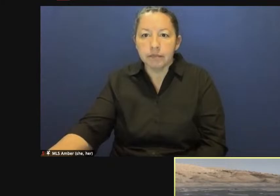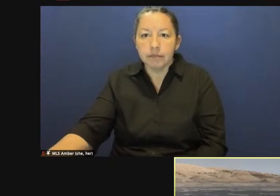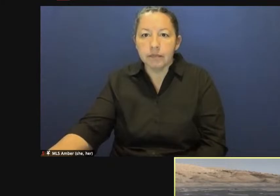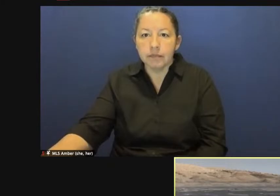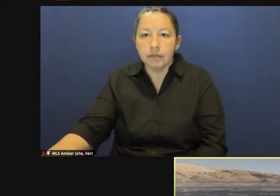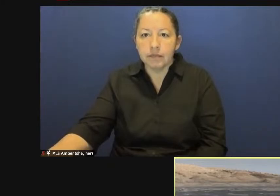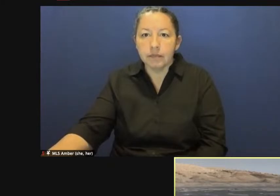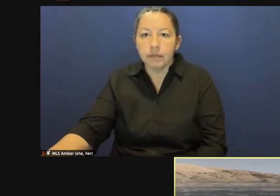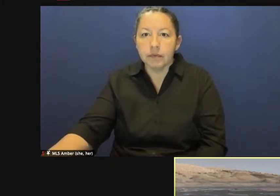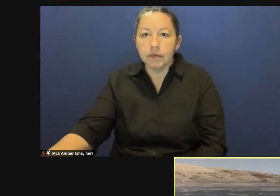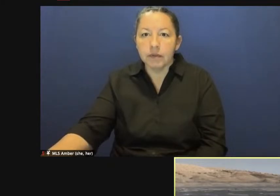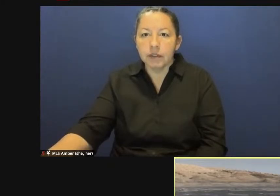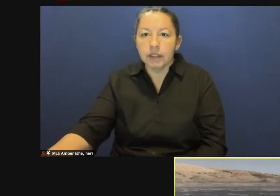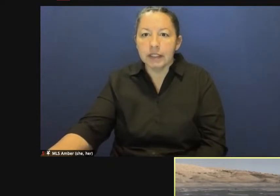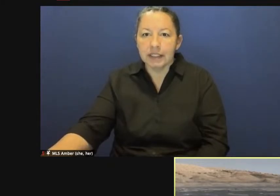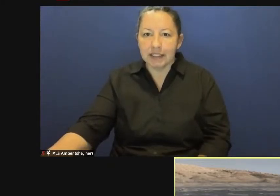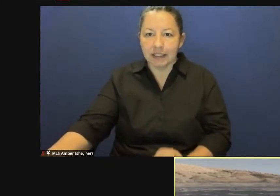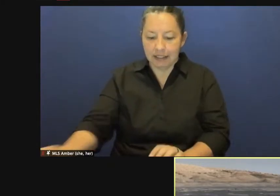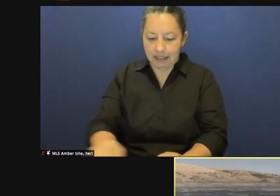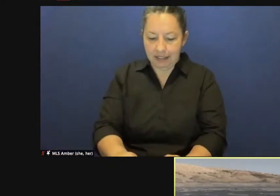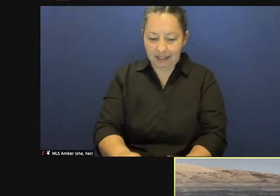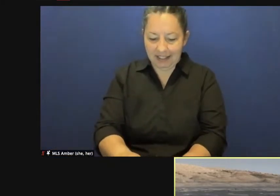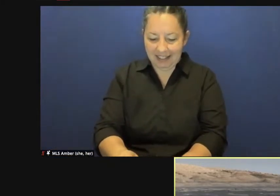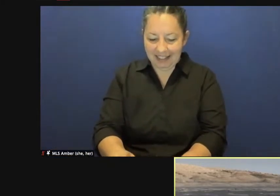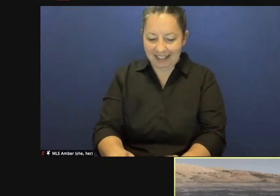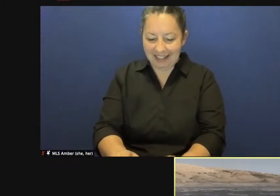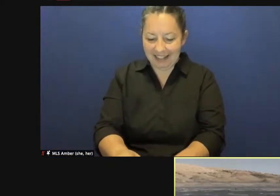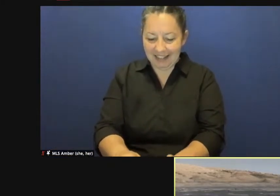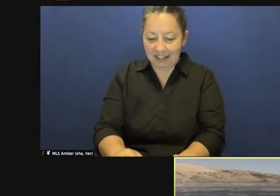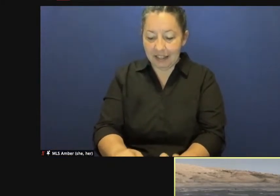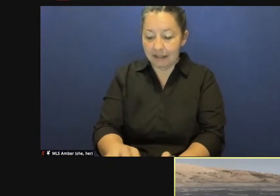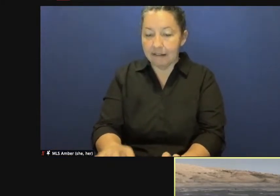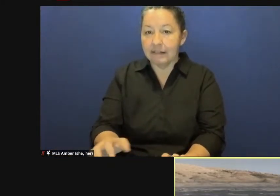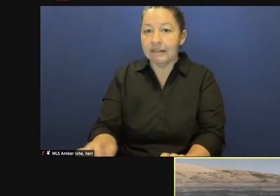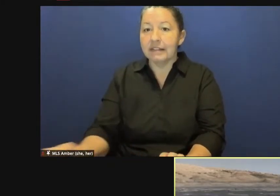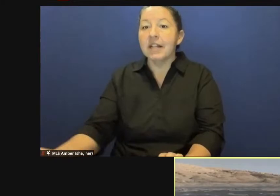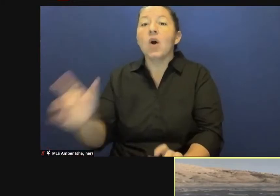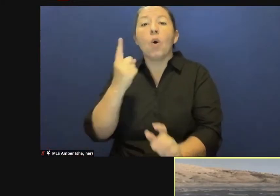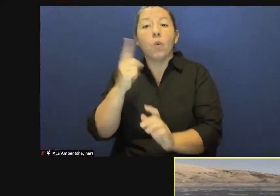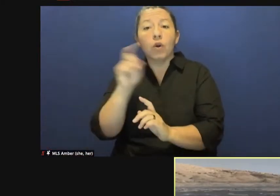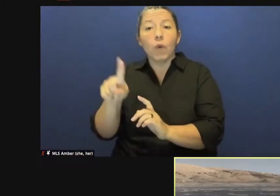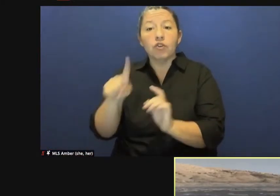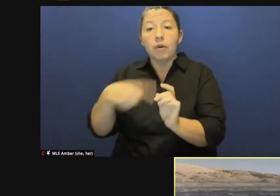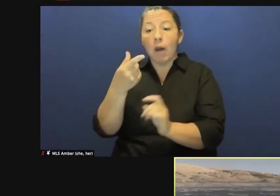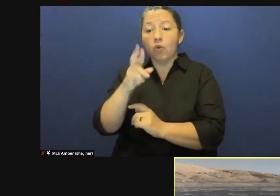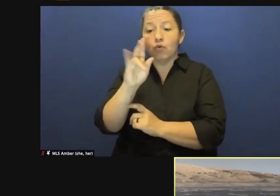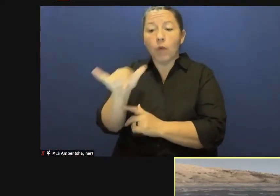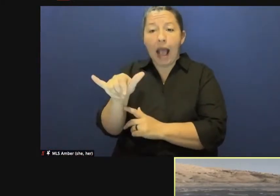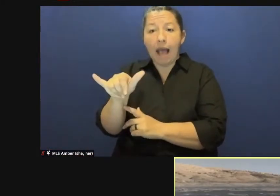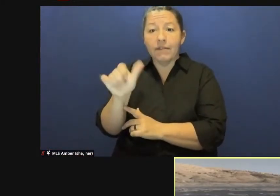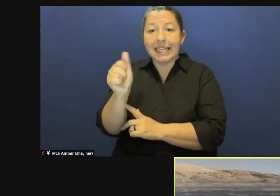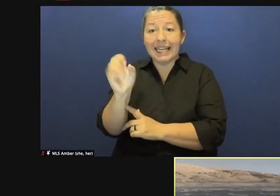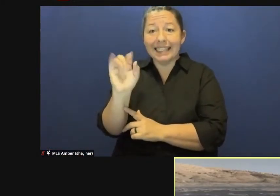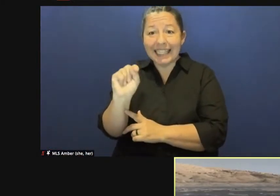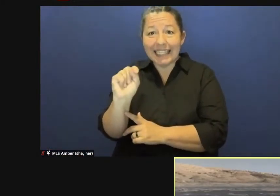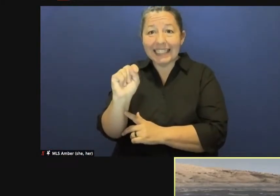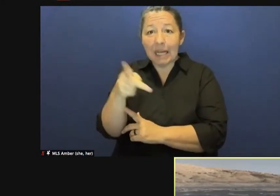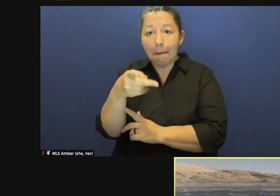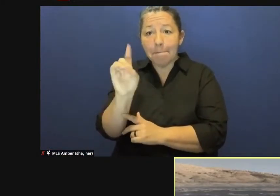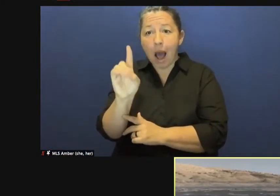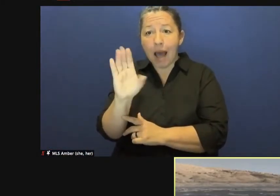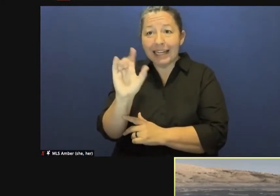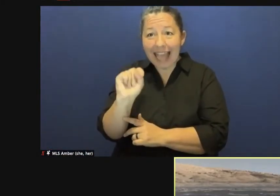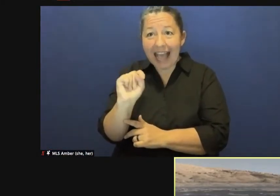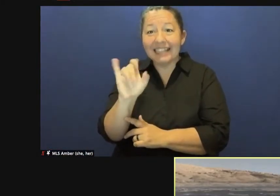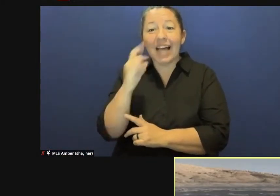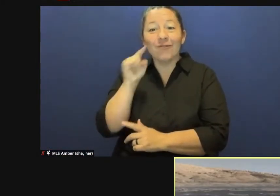So one question is about the Gravity Assist podcast, and that's for you, Jim,